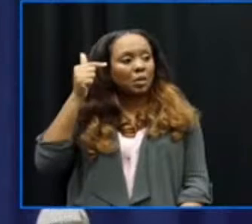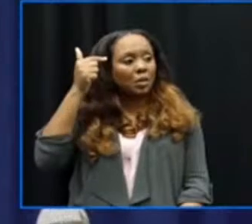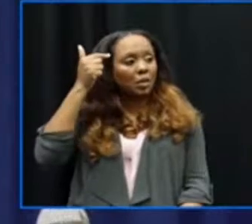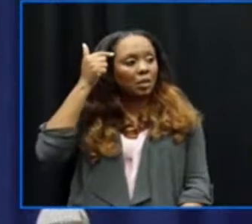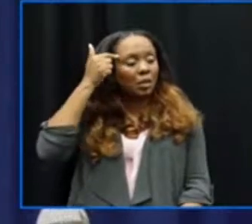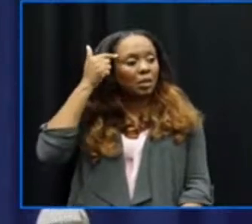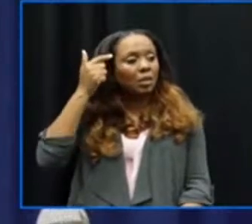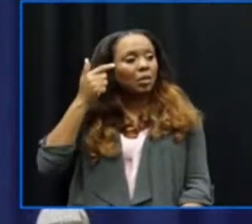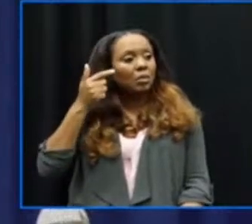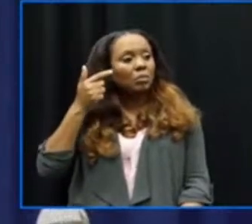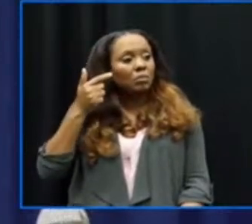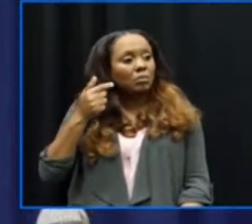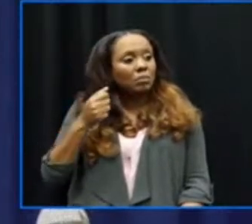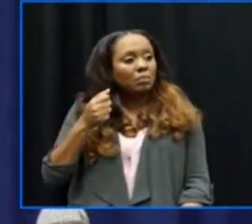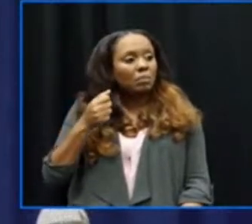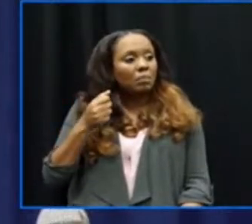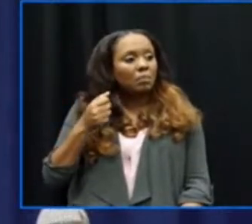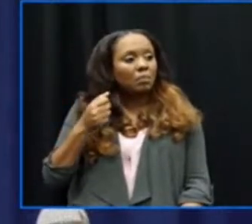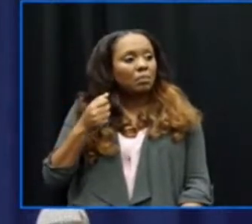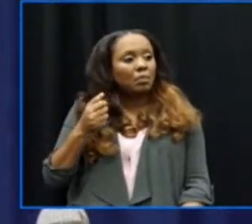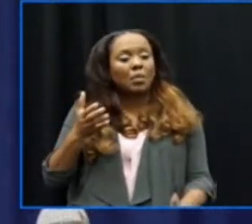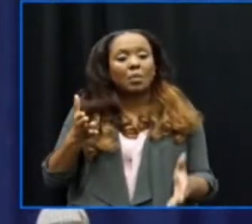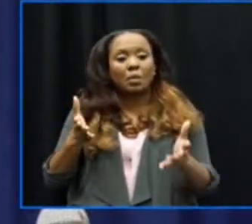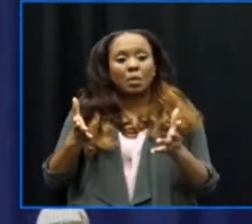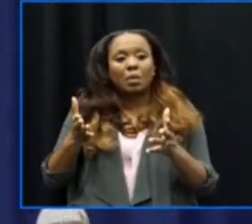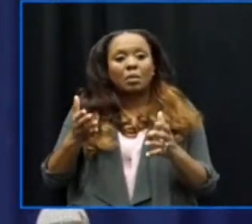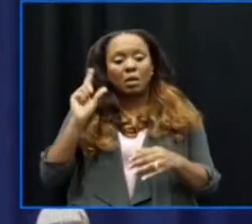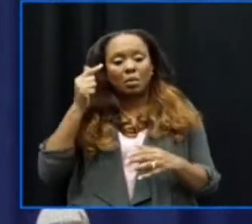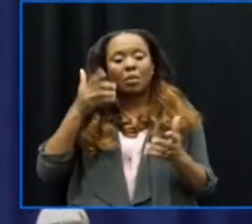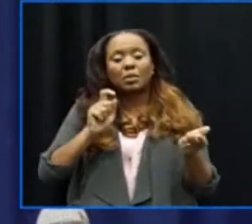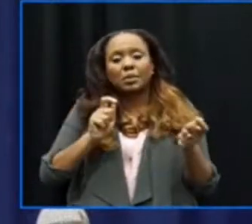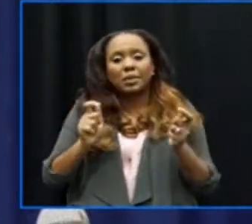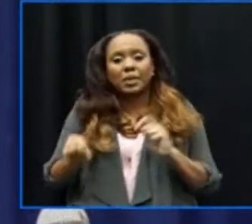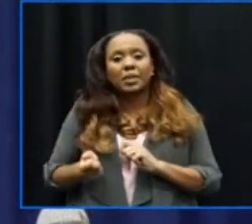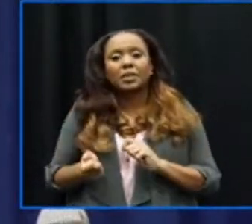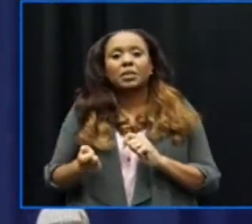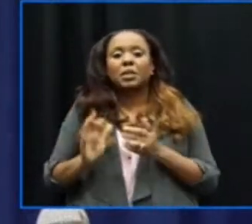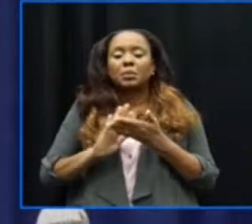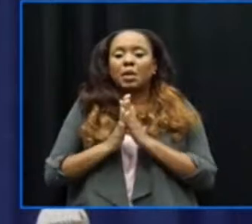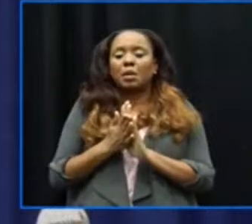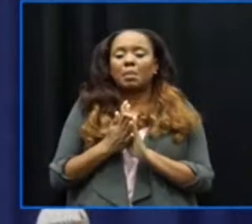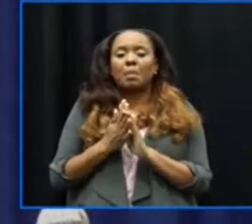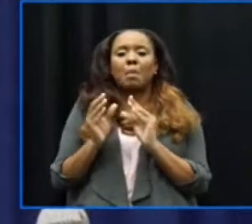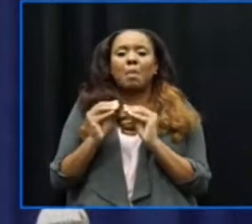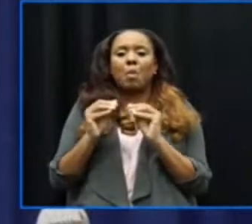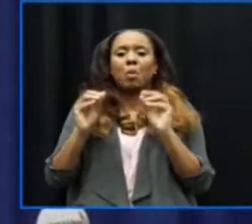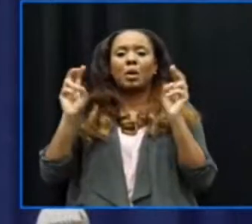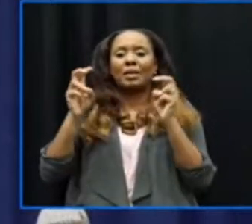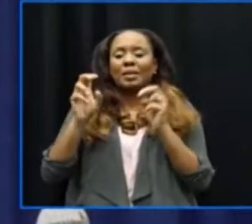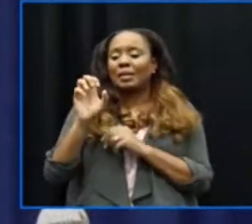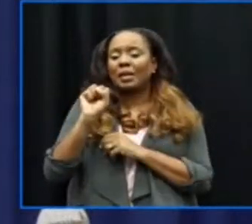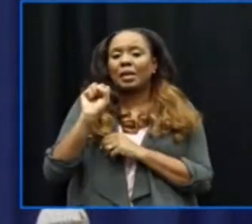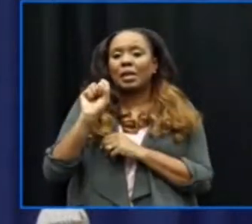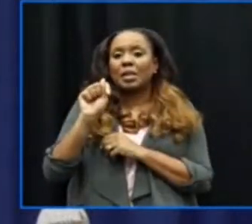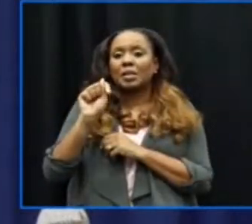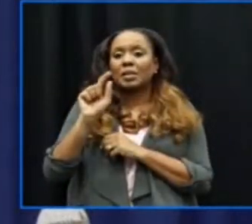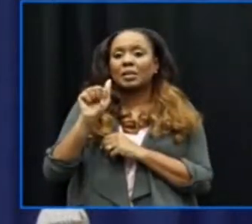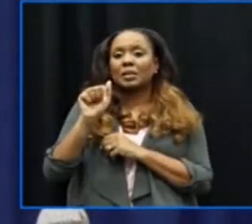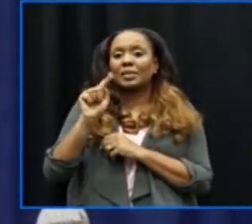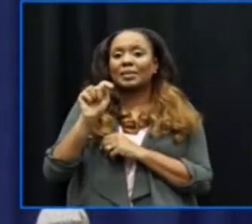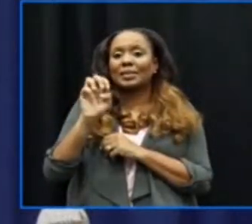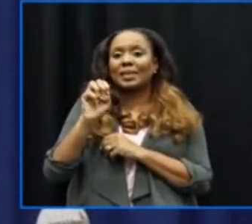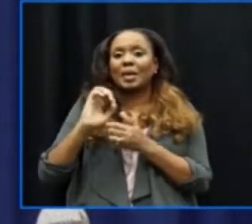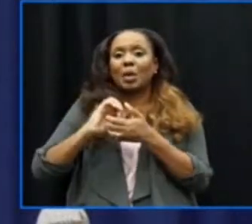its intention to transition to a state-owned enterprise. We would therefore want to see that some of the niggling issues